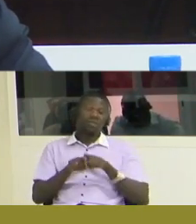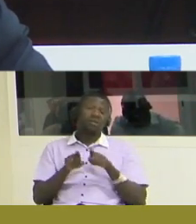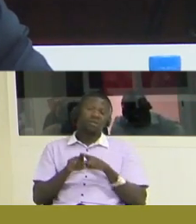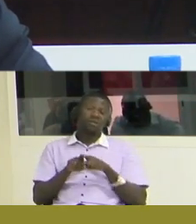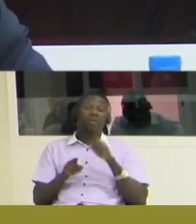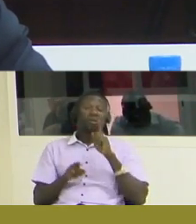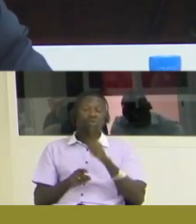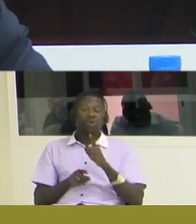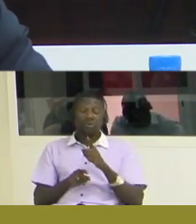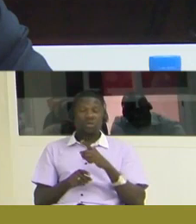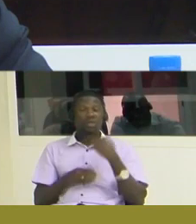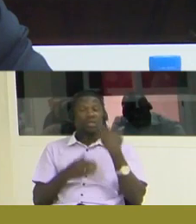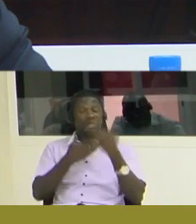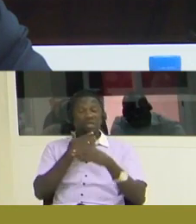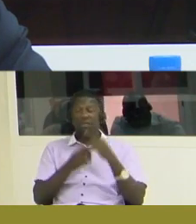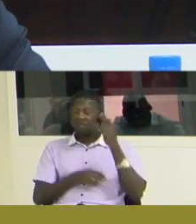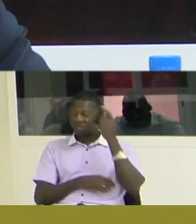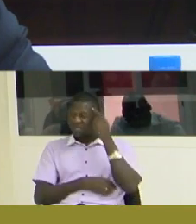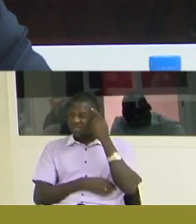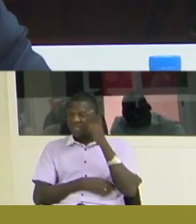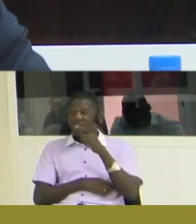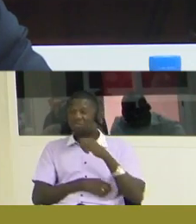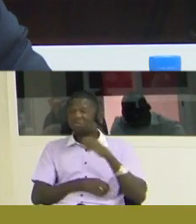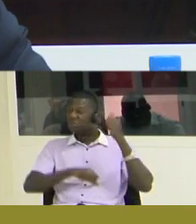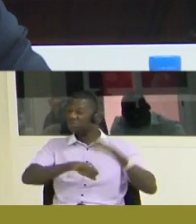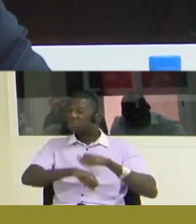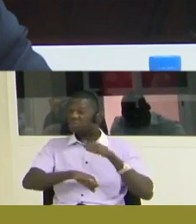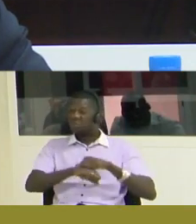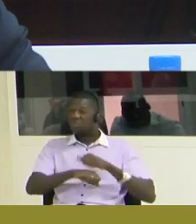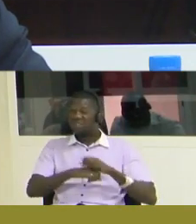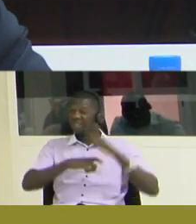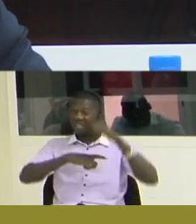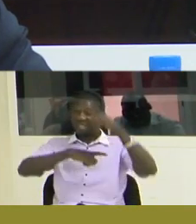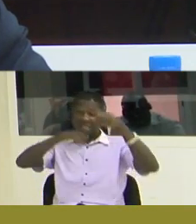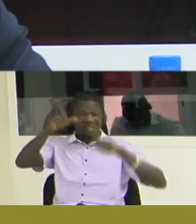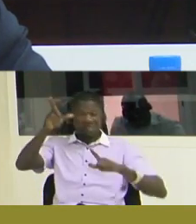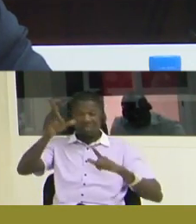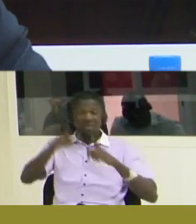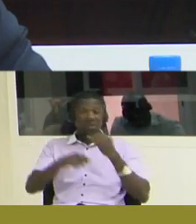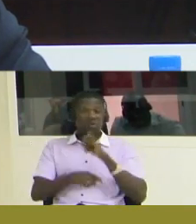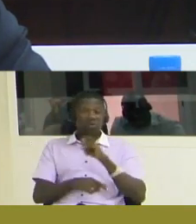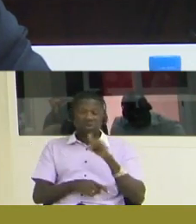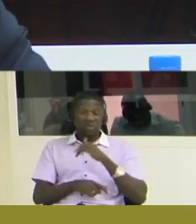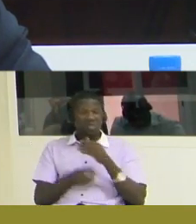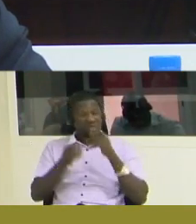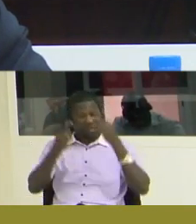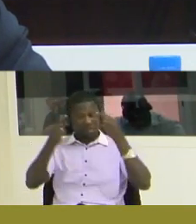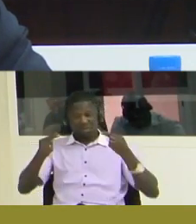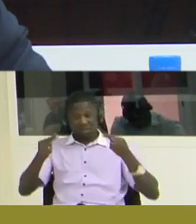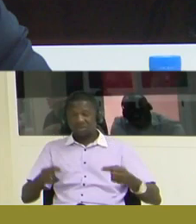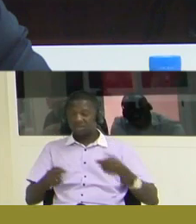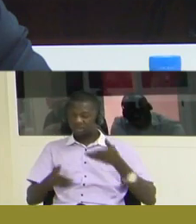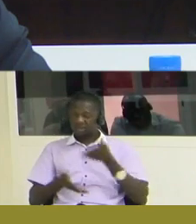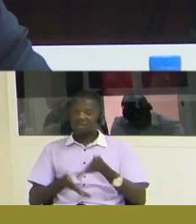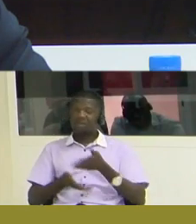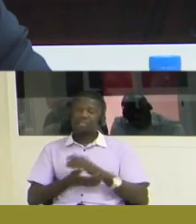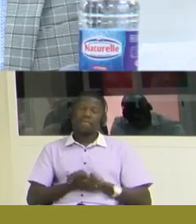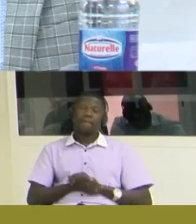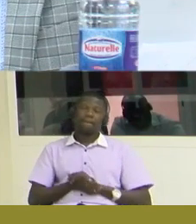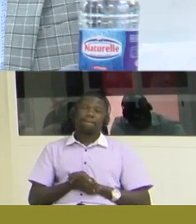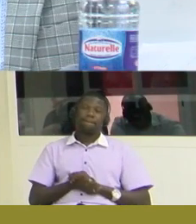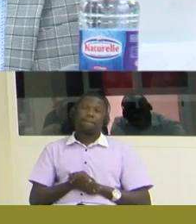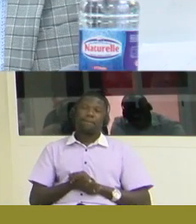conceived that he would have been tortured at the scale with which he testified here but when you